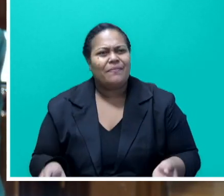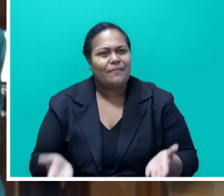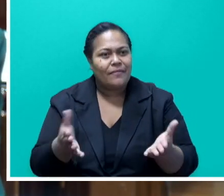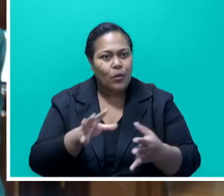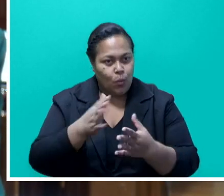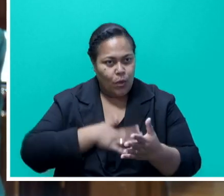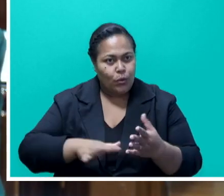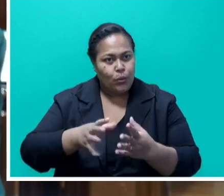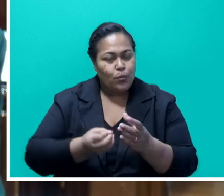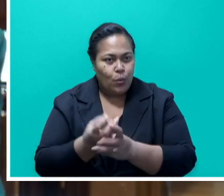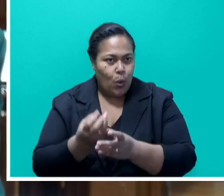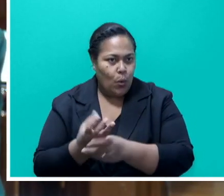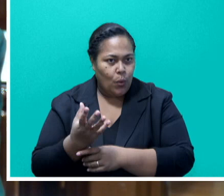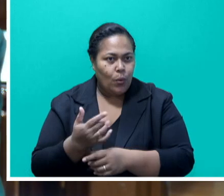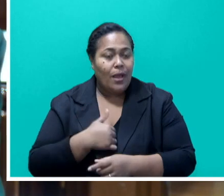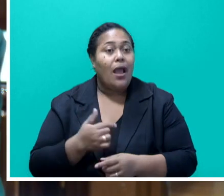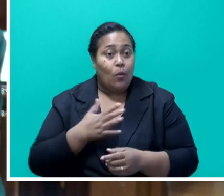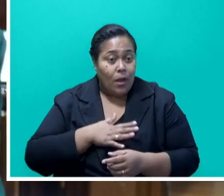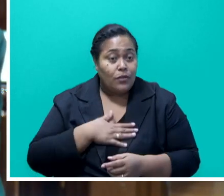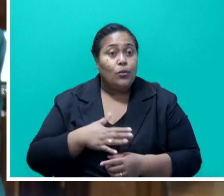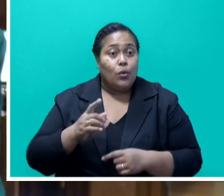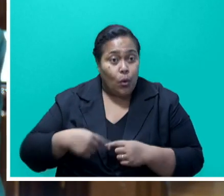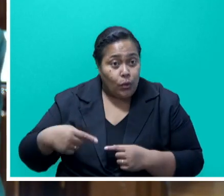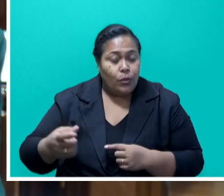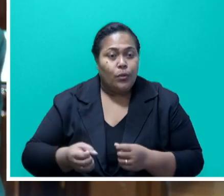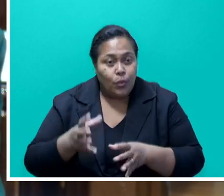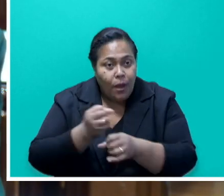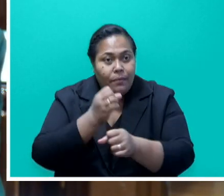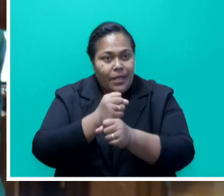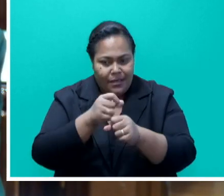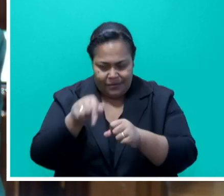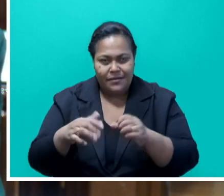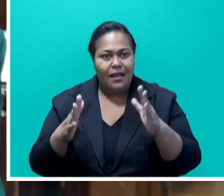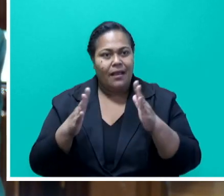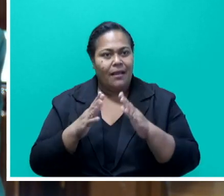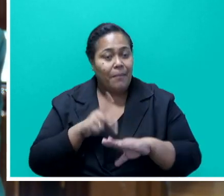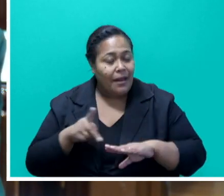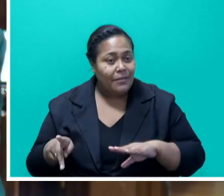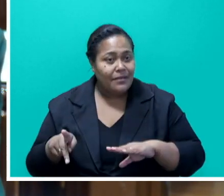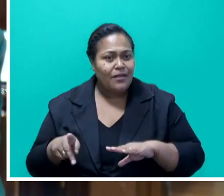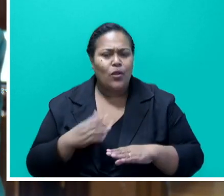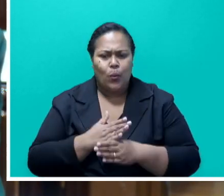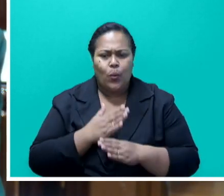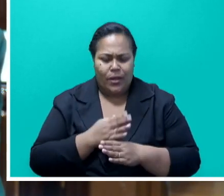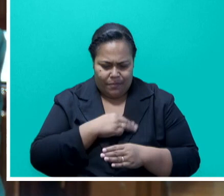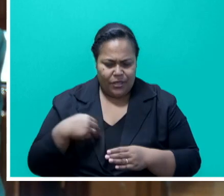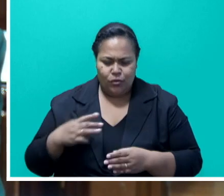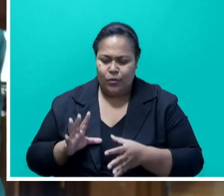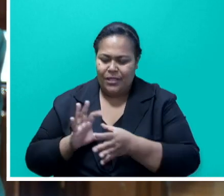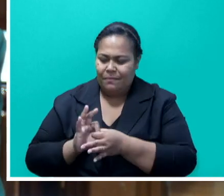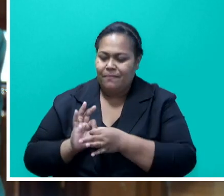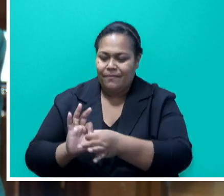very pleased to continue to update this House on the work that the Ministry is doing with its stakeholders